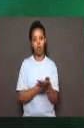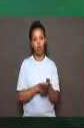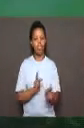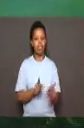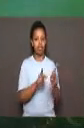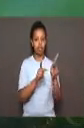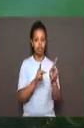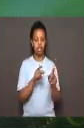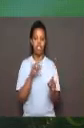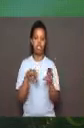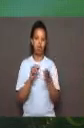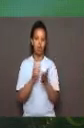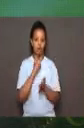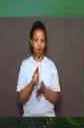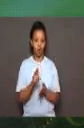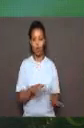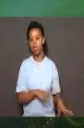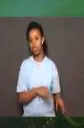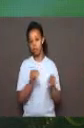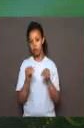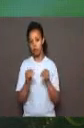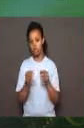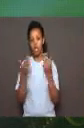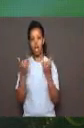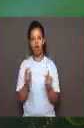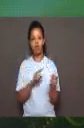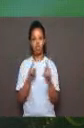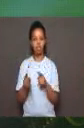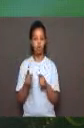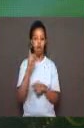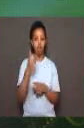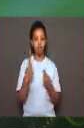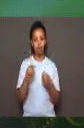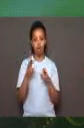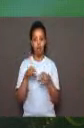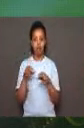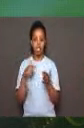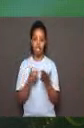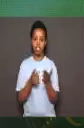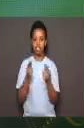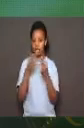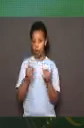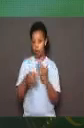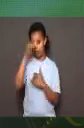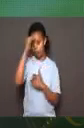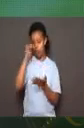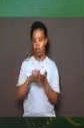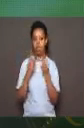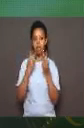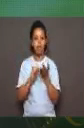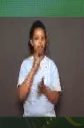glucose. Students, let us do an activity to review what we have